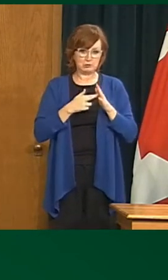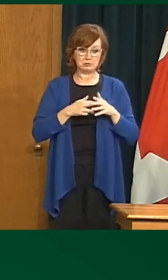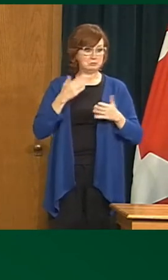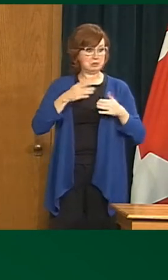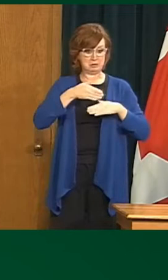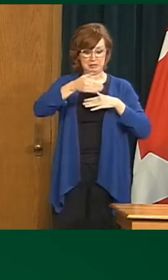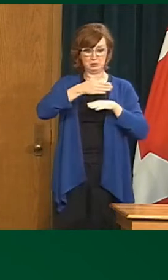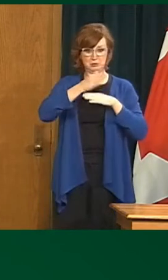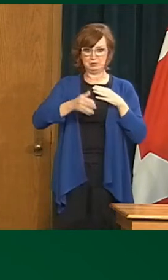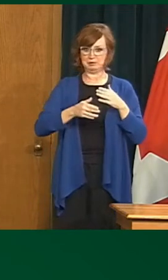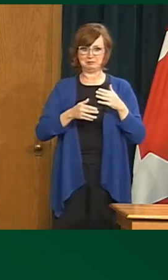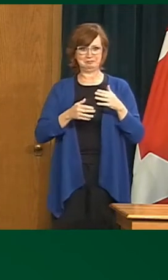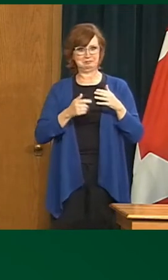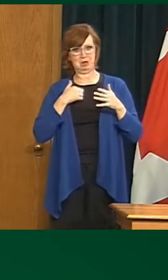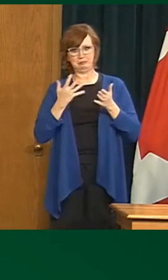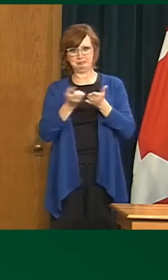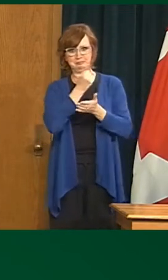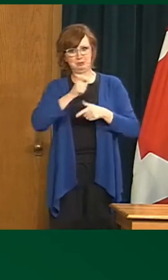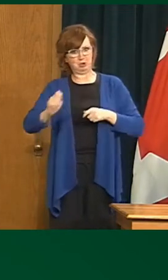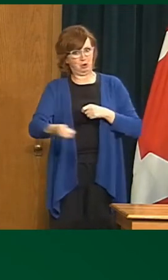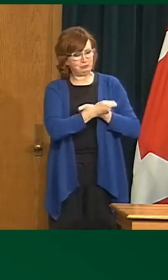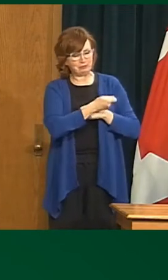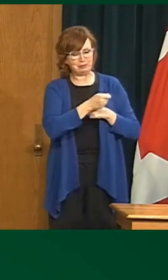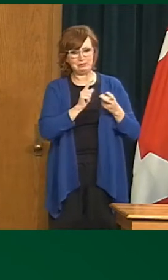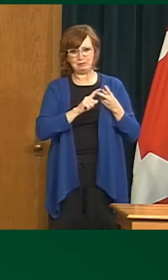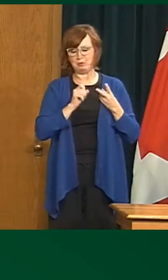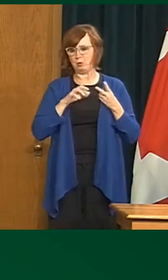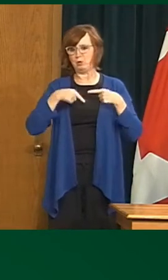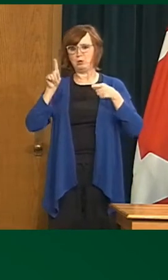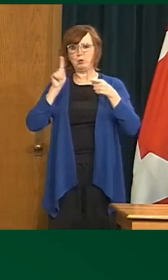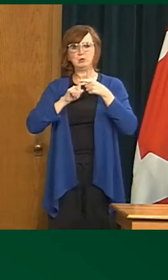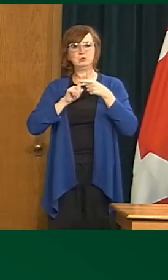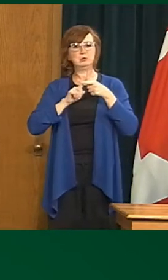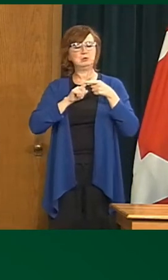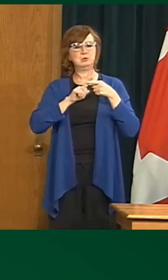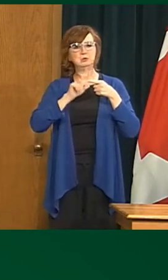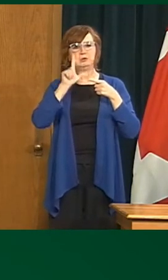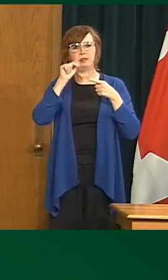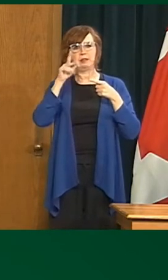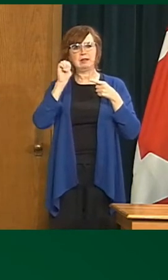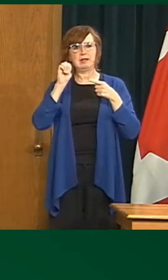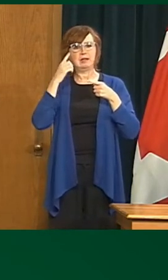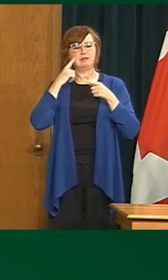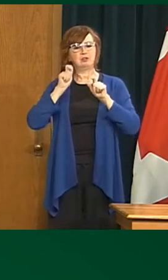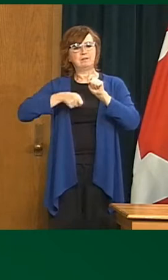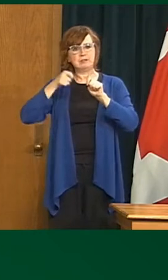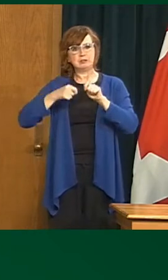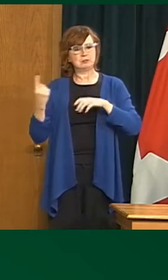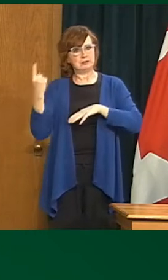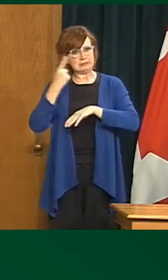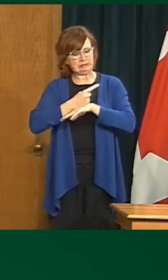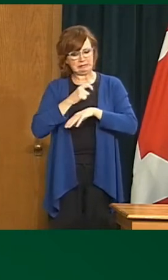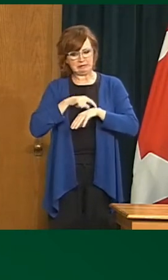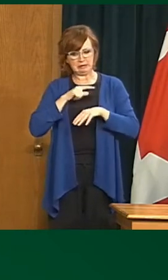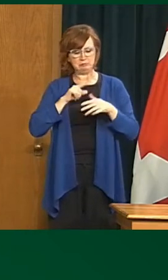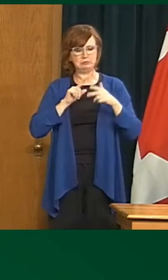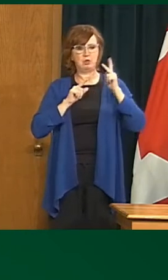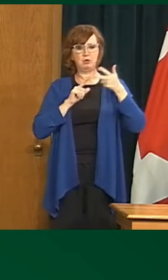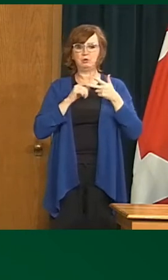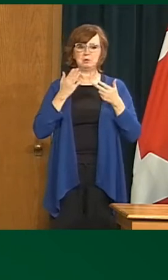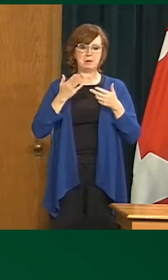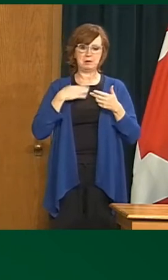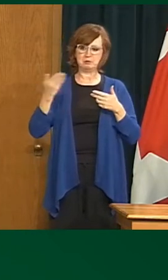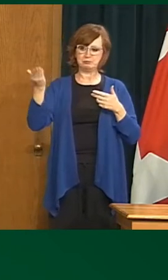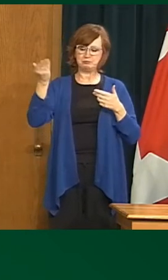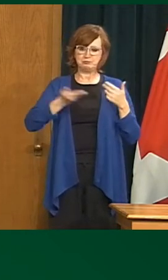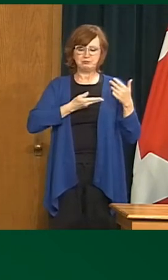enjoying your first round of golf of the season, or you might be heading to the lake to do some day fishing. Or you might just be having a backyard barbecue with family and